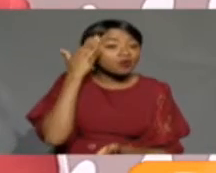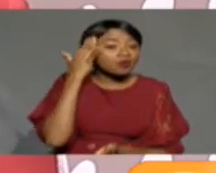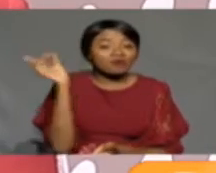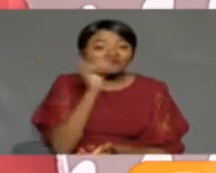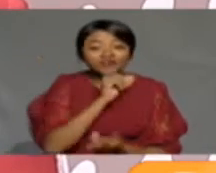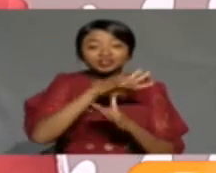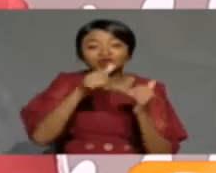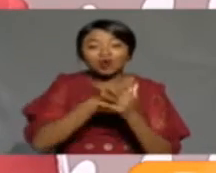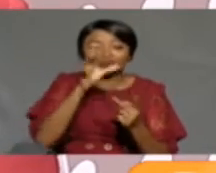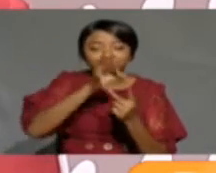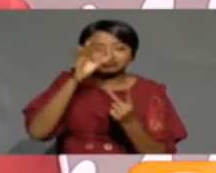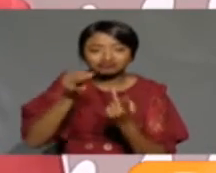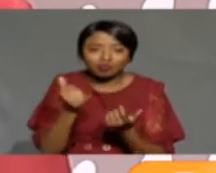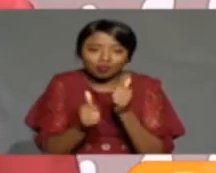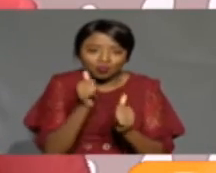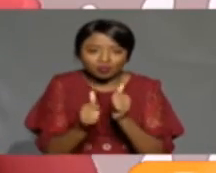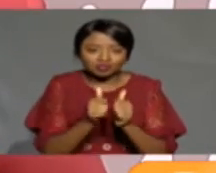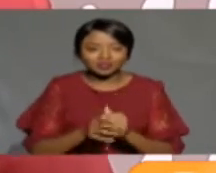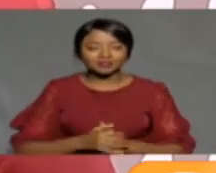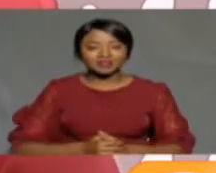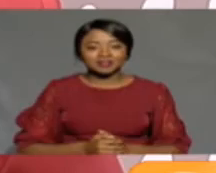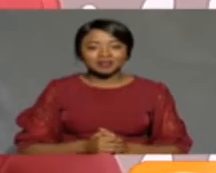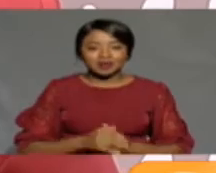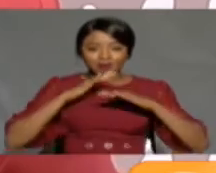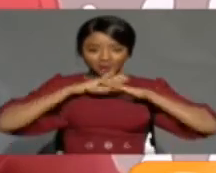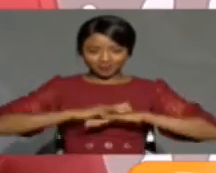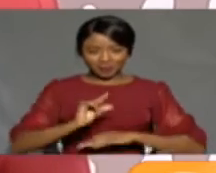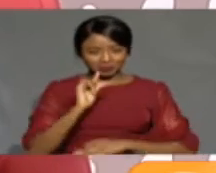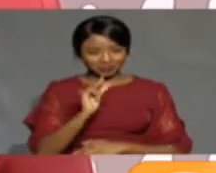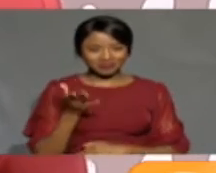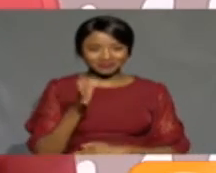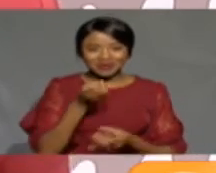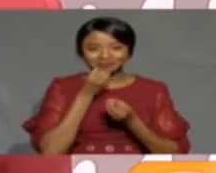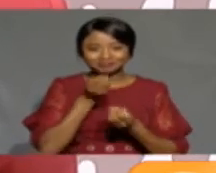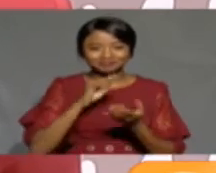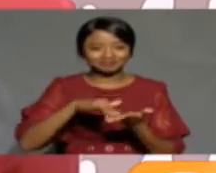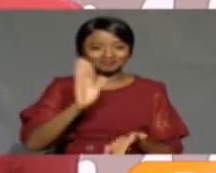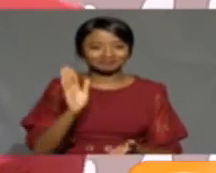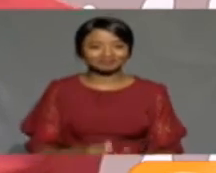away from all of the political rhetoric. This is Tonight. We're taking a break. We're right back with more news.